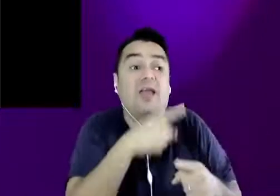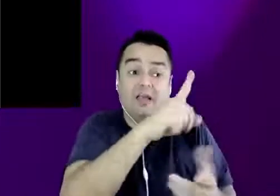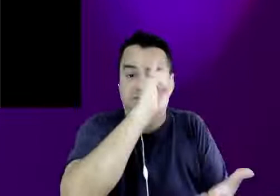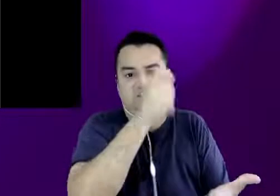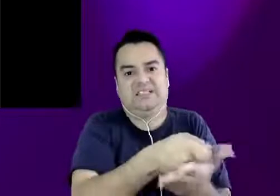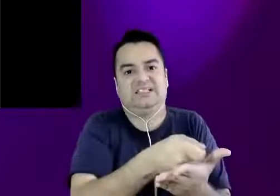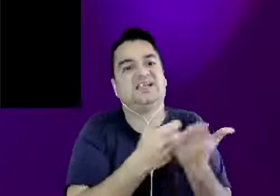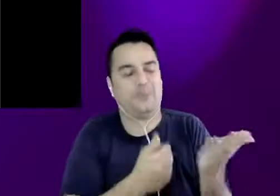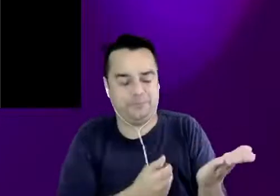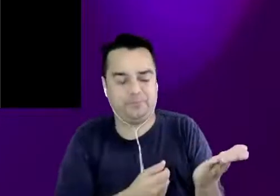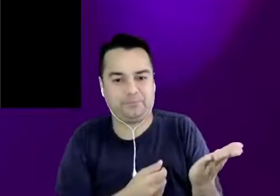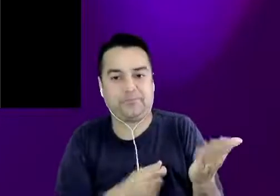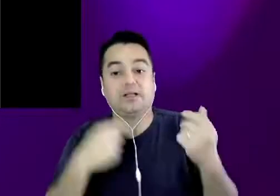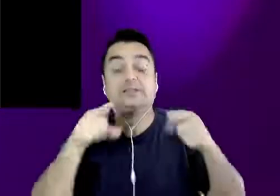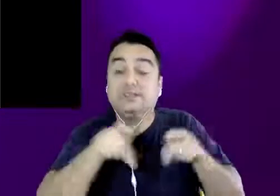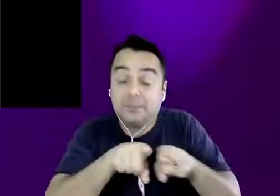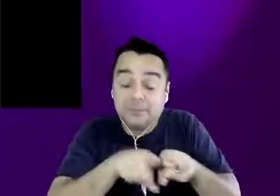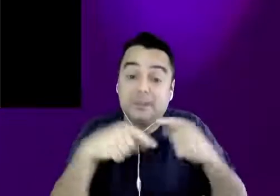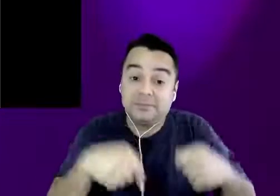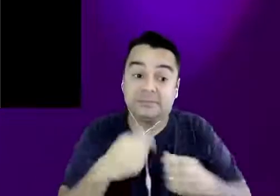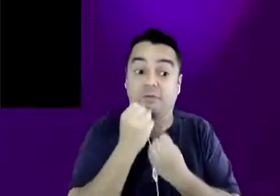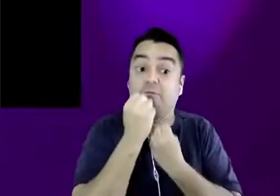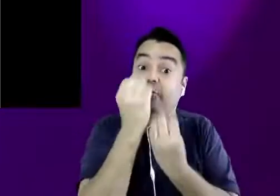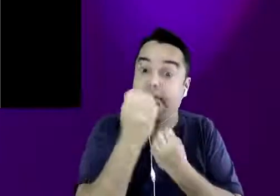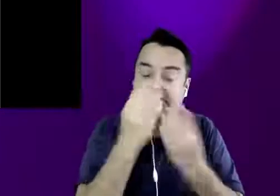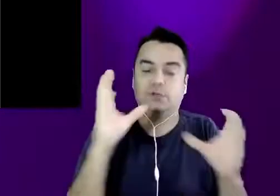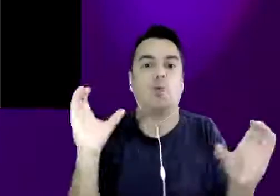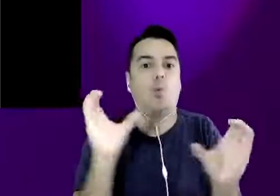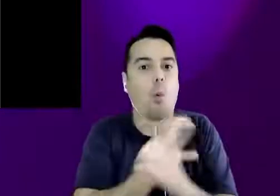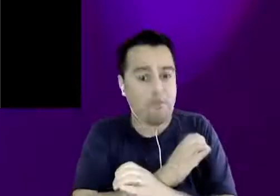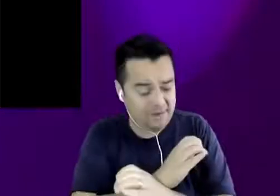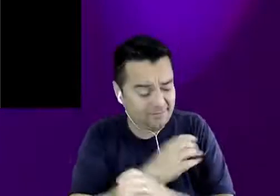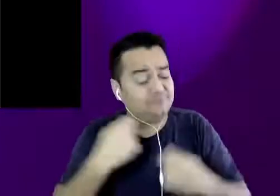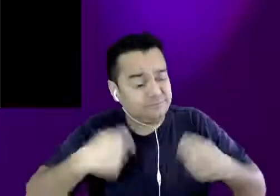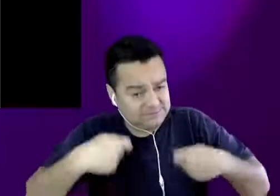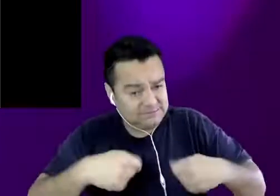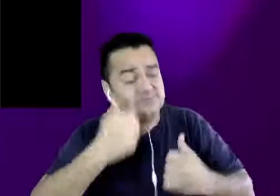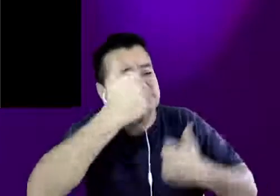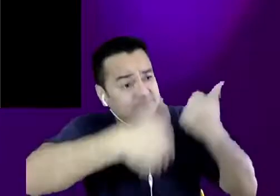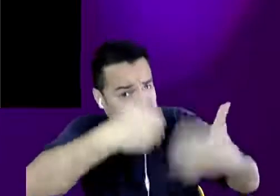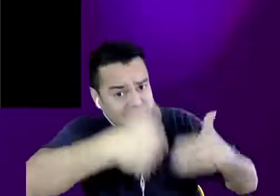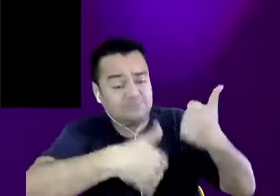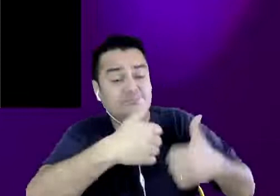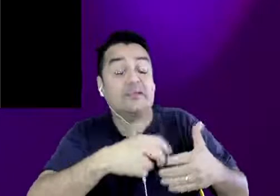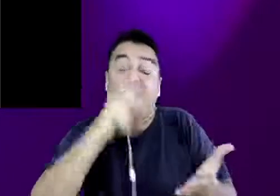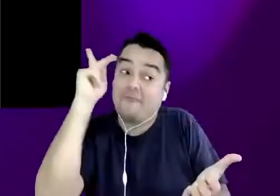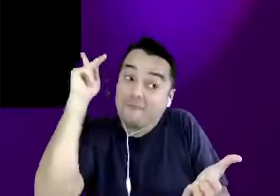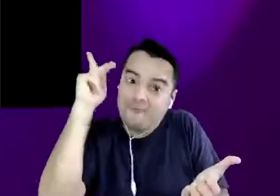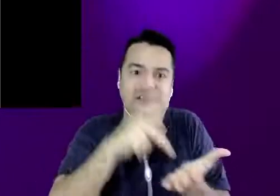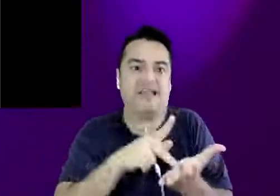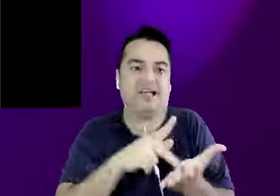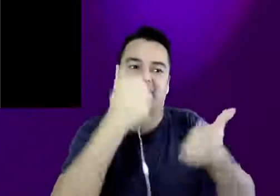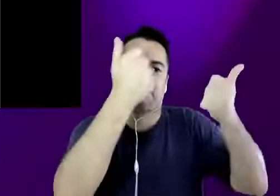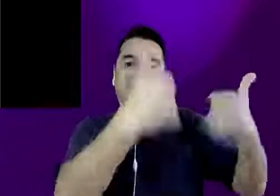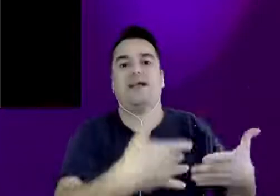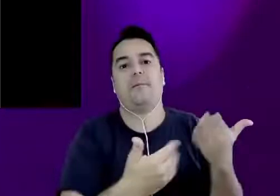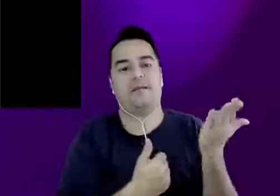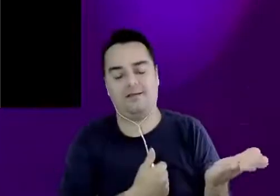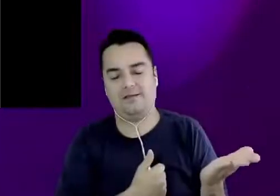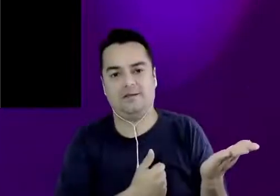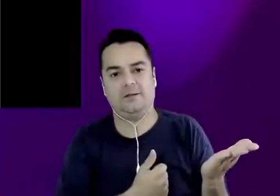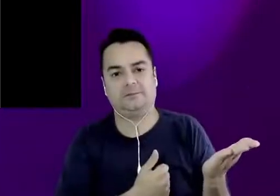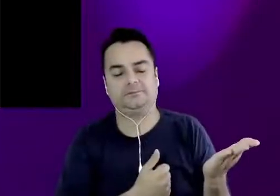need to hear as much as truthful data, not business-oriented data.